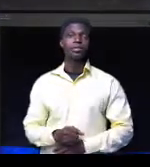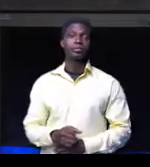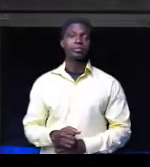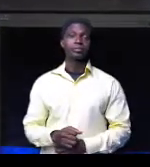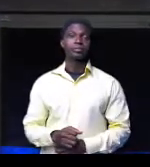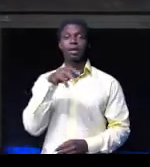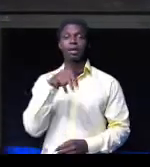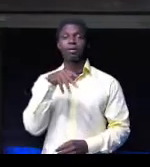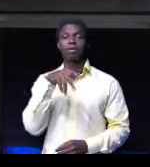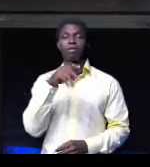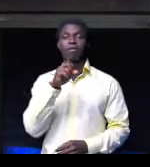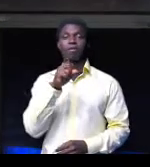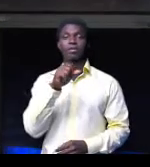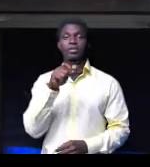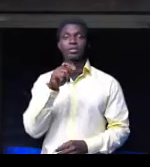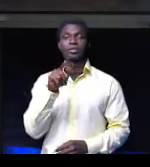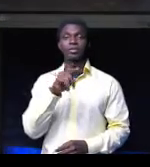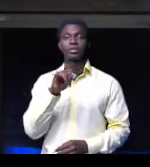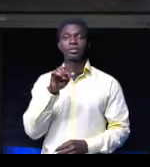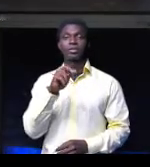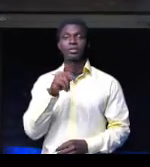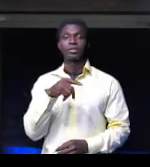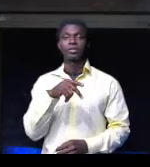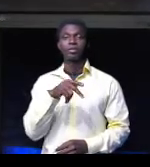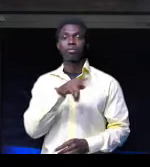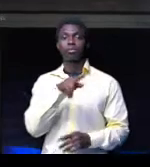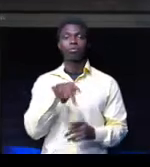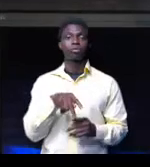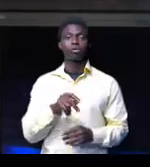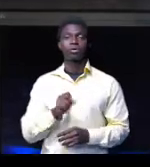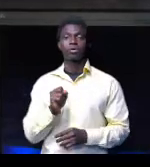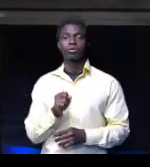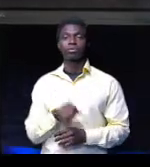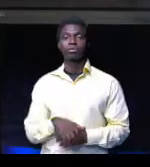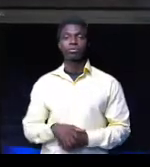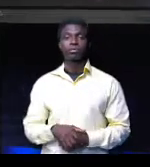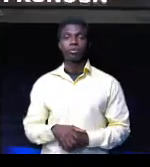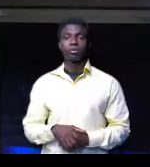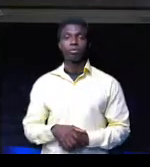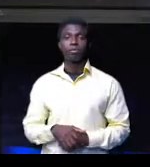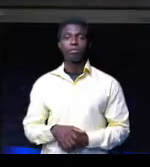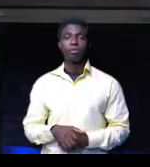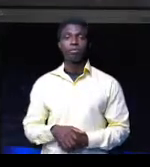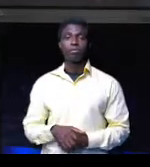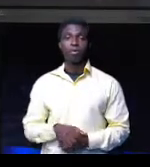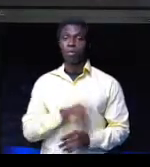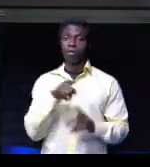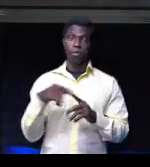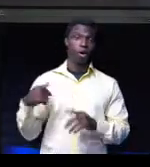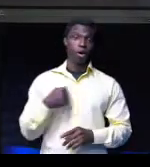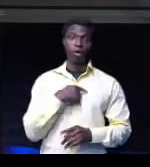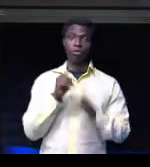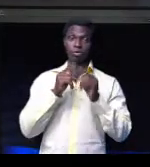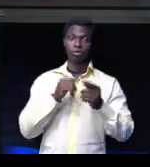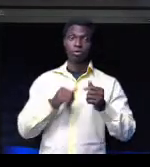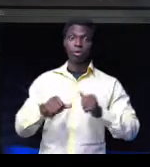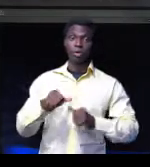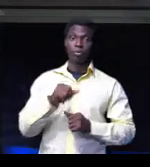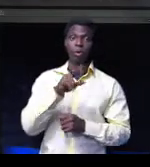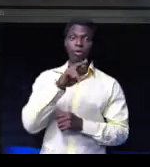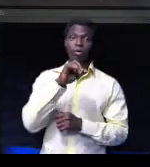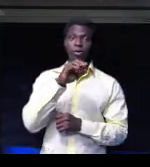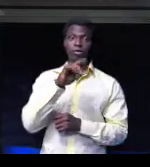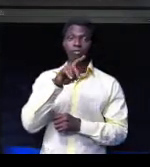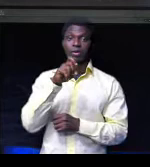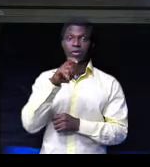lesson. Reflexive and emphasizing pronouns. When we talk about